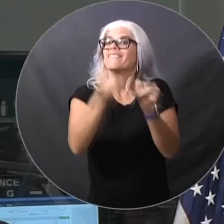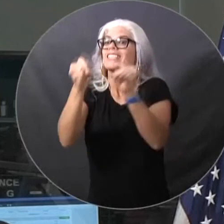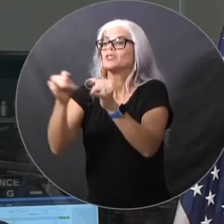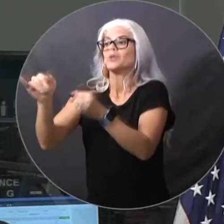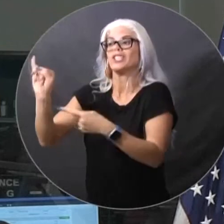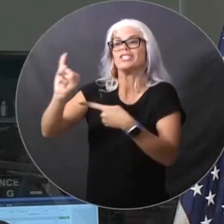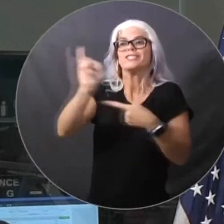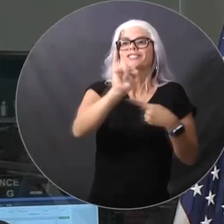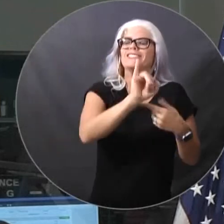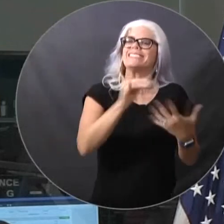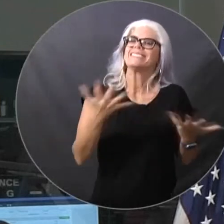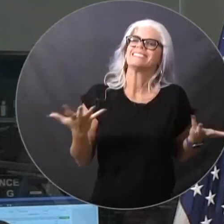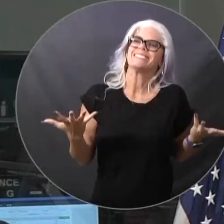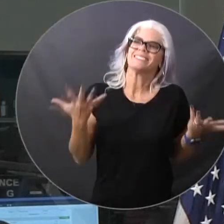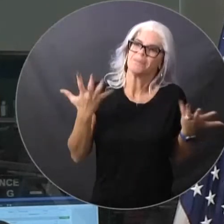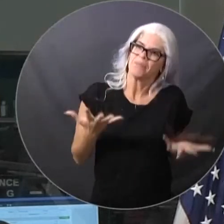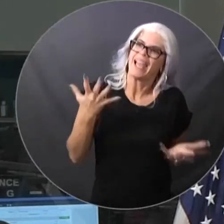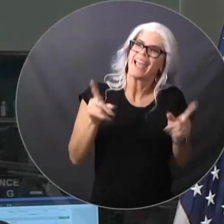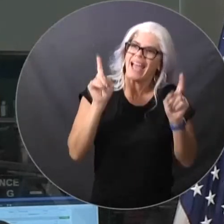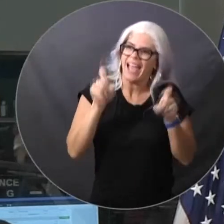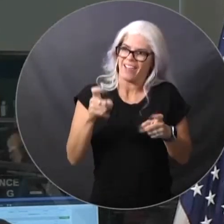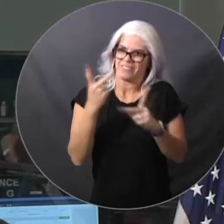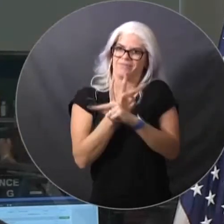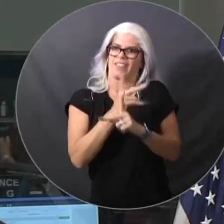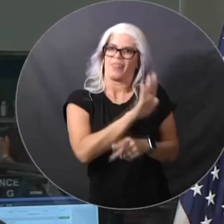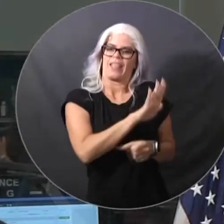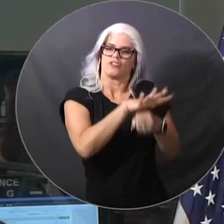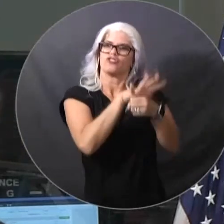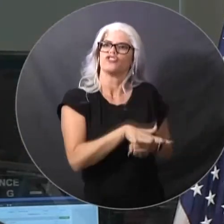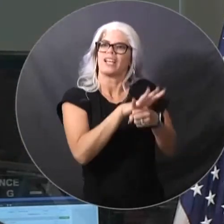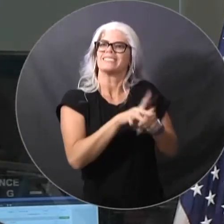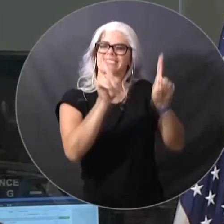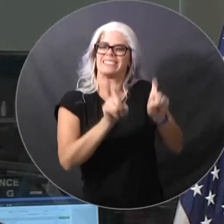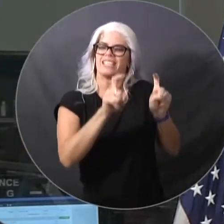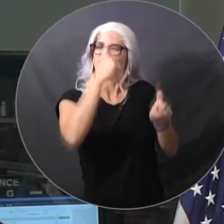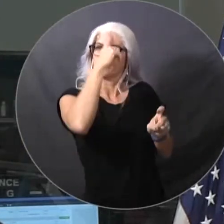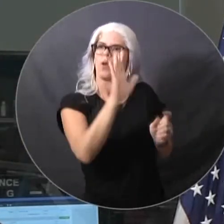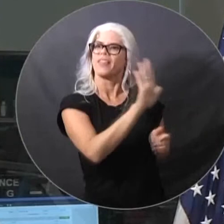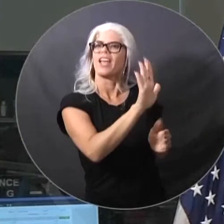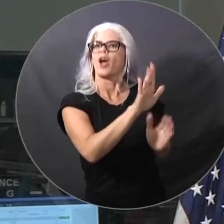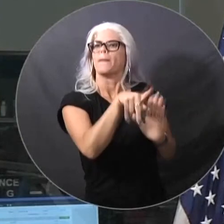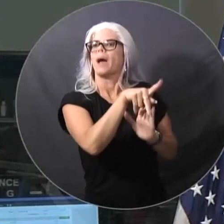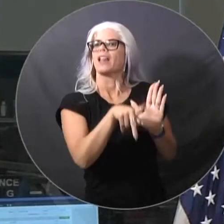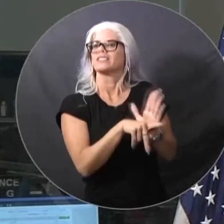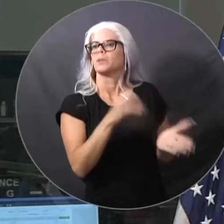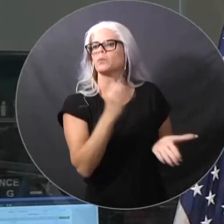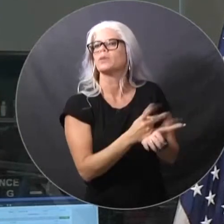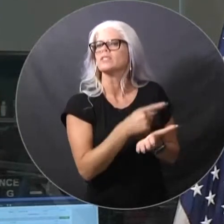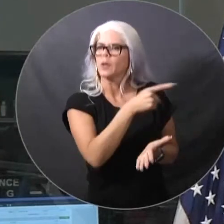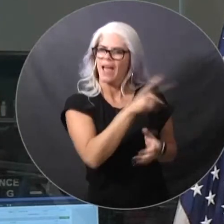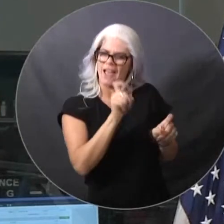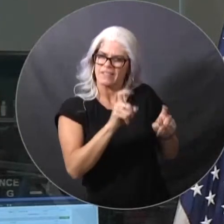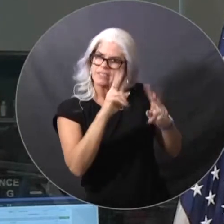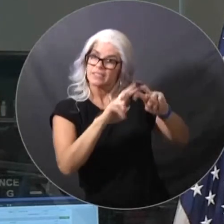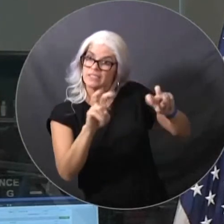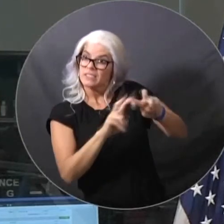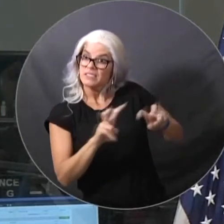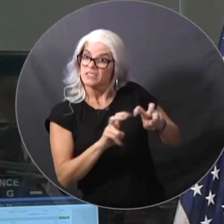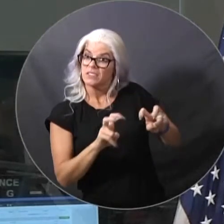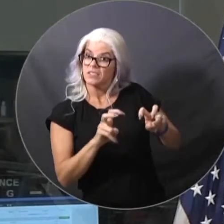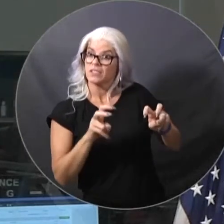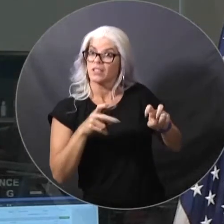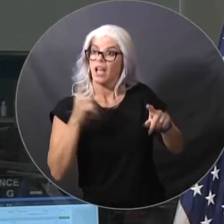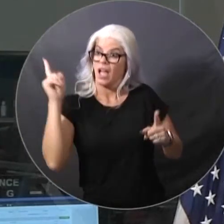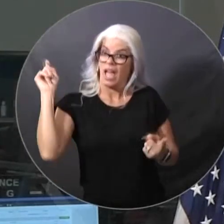approved, and so this year they had tested under a direct impact on Tampa Bay, then what would happen. And so